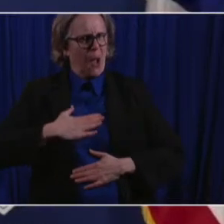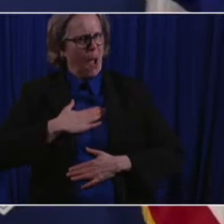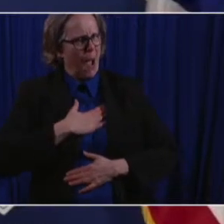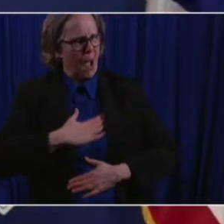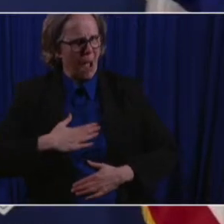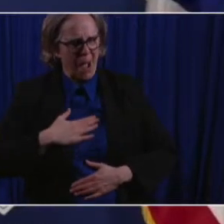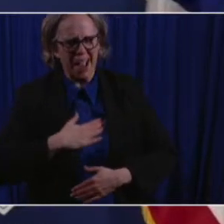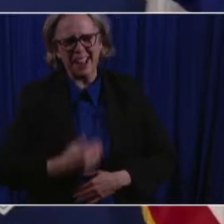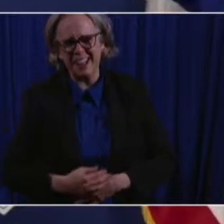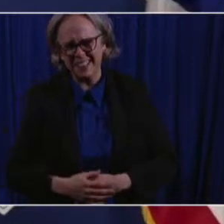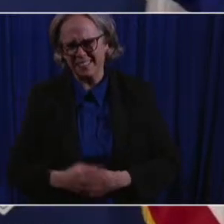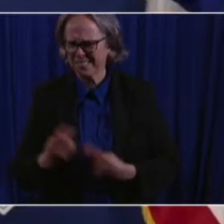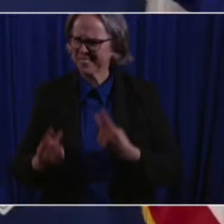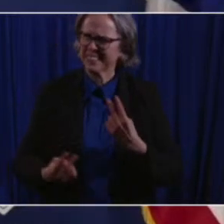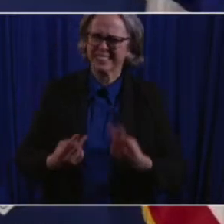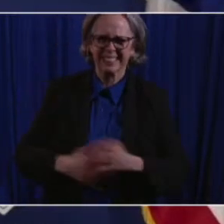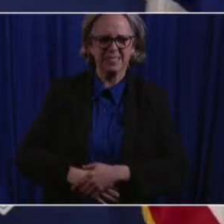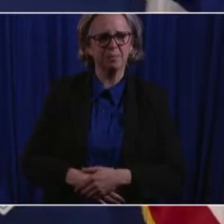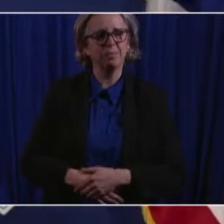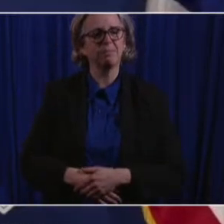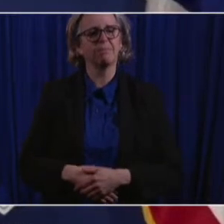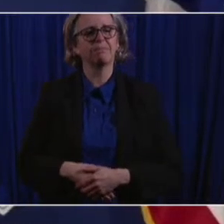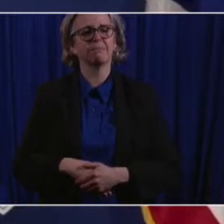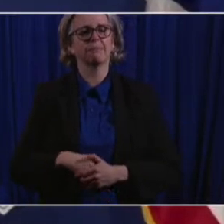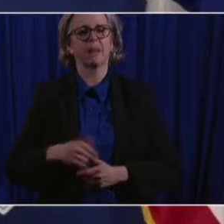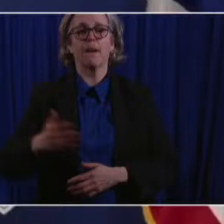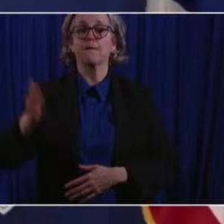of the DeWine team when I was in the United